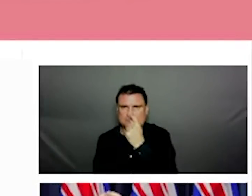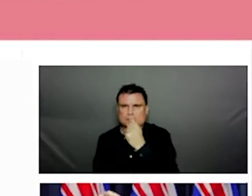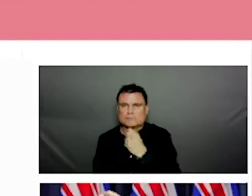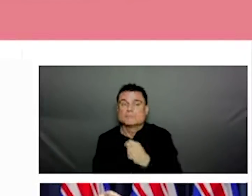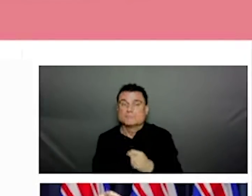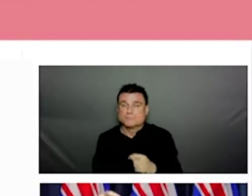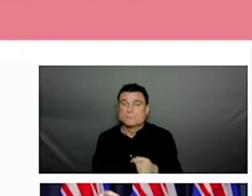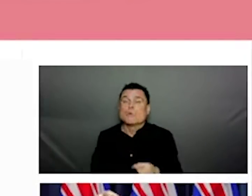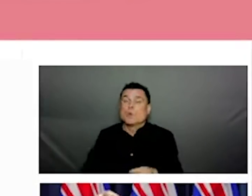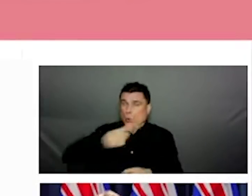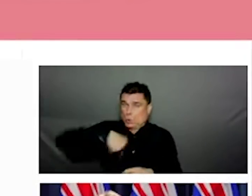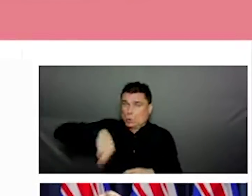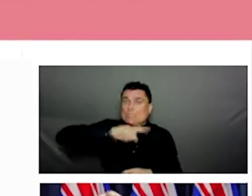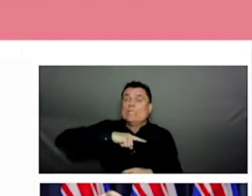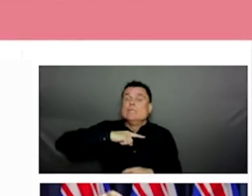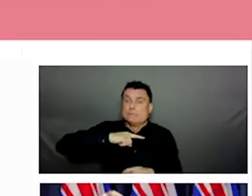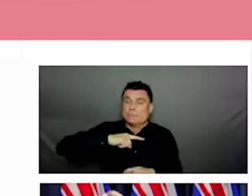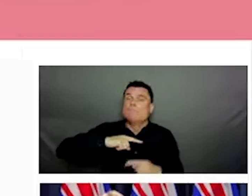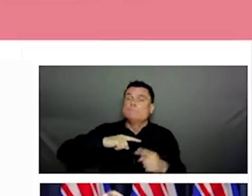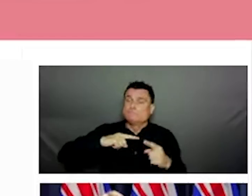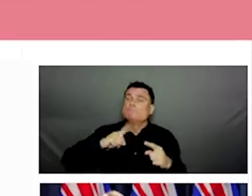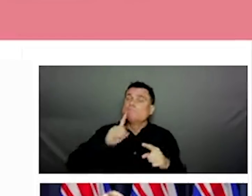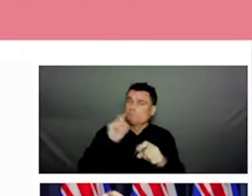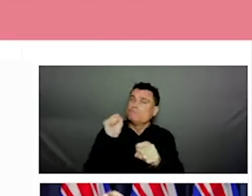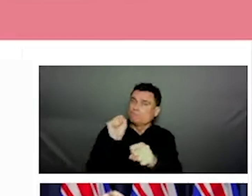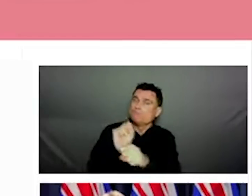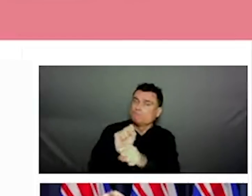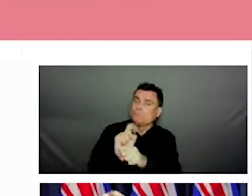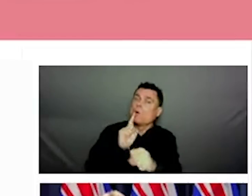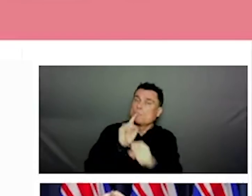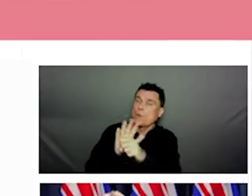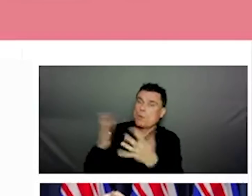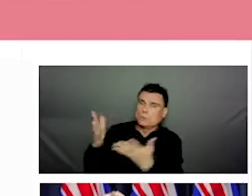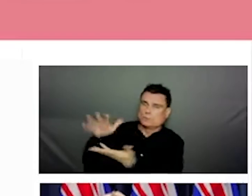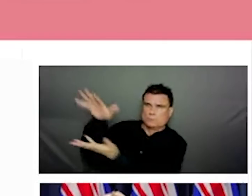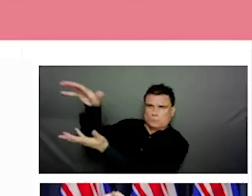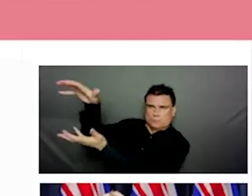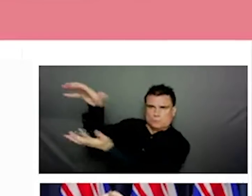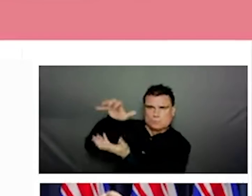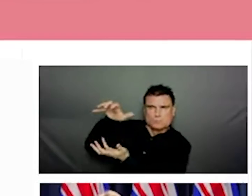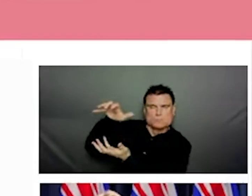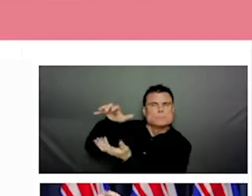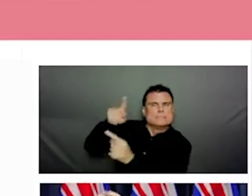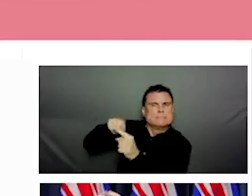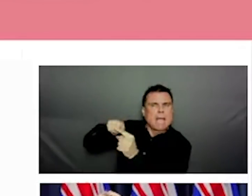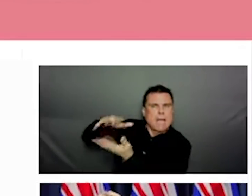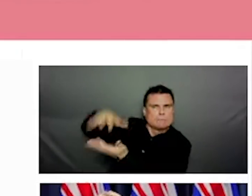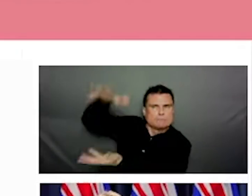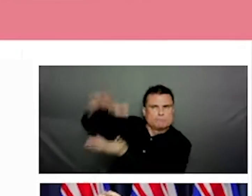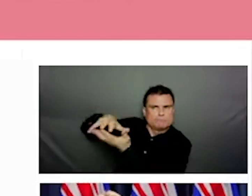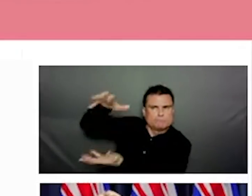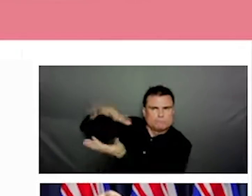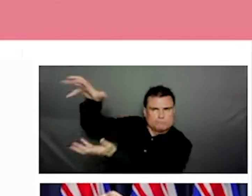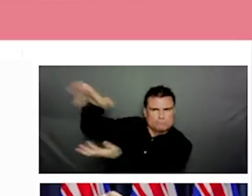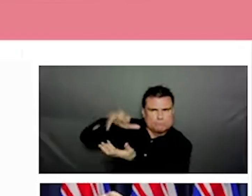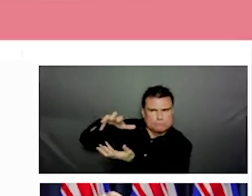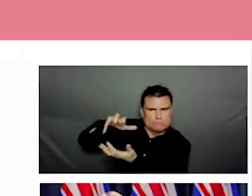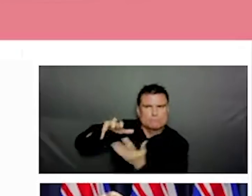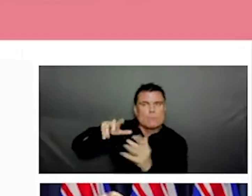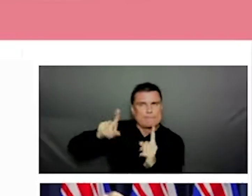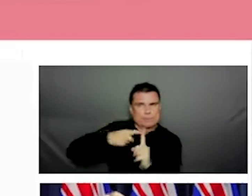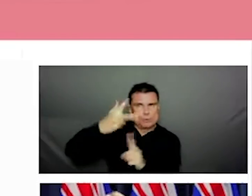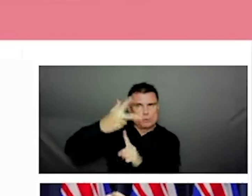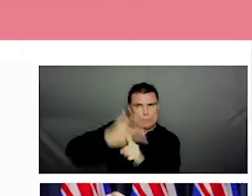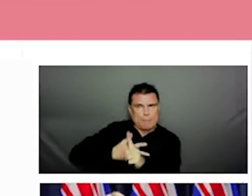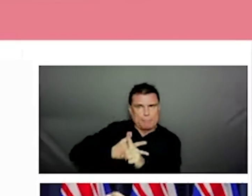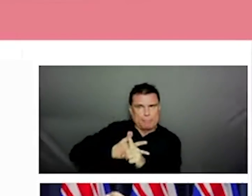or we're guaranteed to receive a certain amount of vaccine for quarter one of 2021. Some of that vaccine, thankfully,